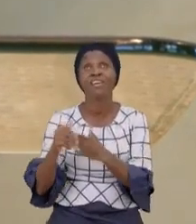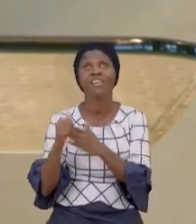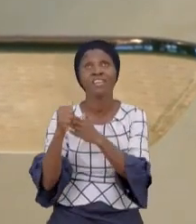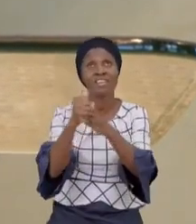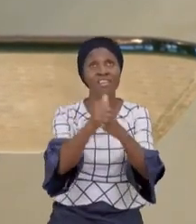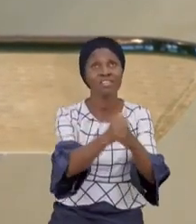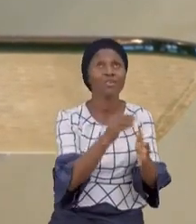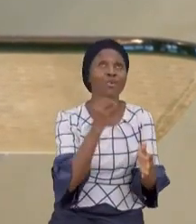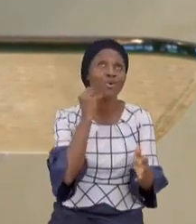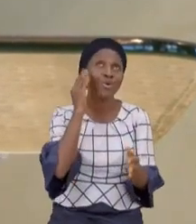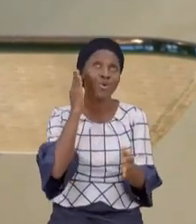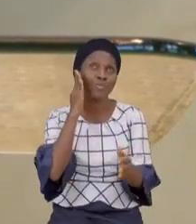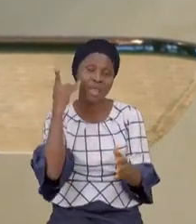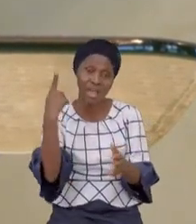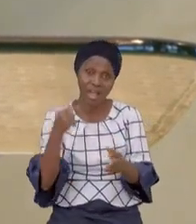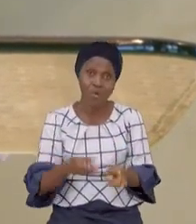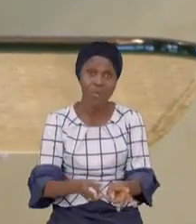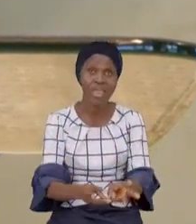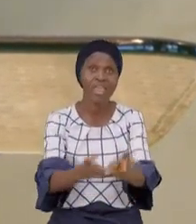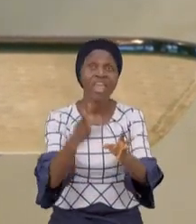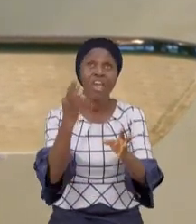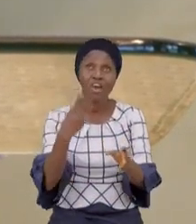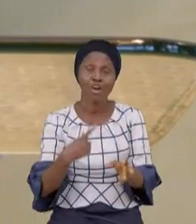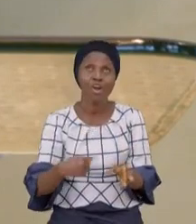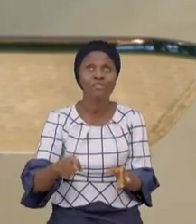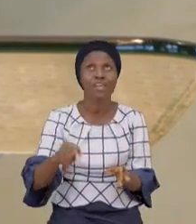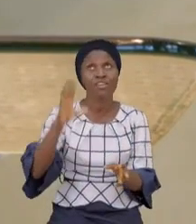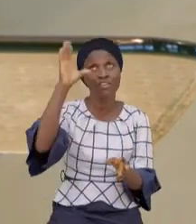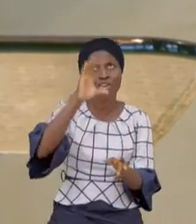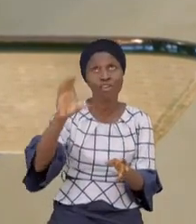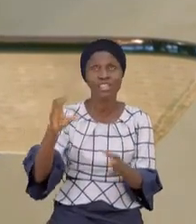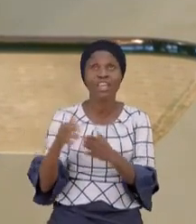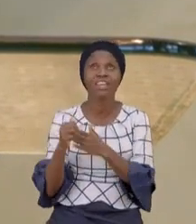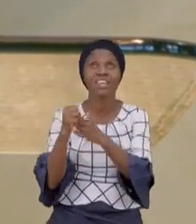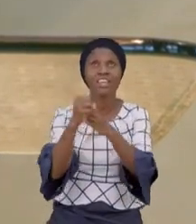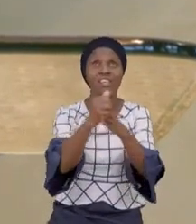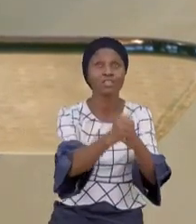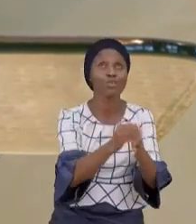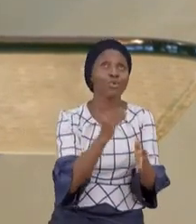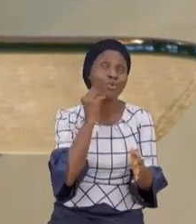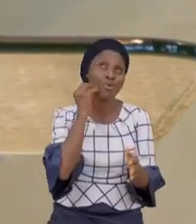Litum, Litum, the way of the cross,